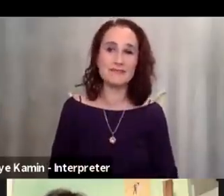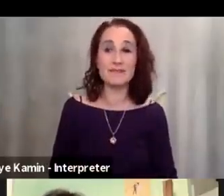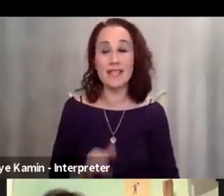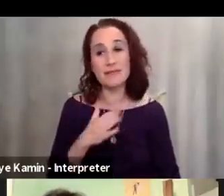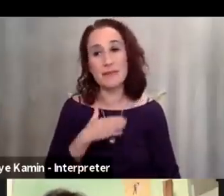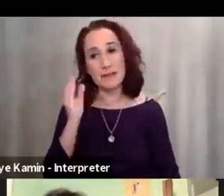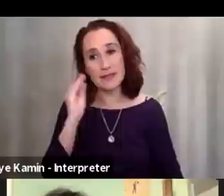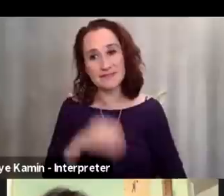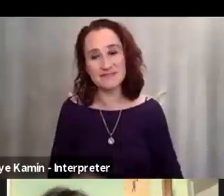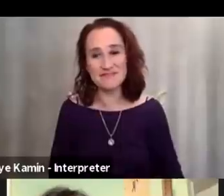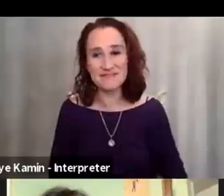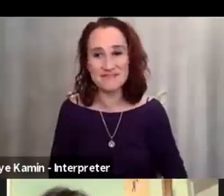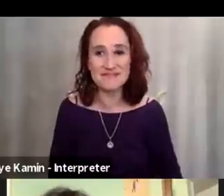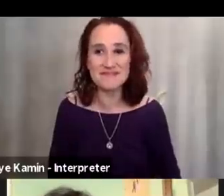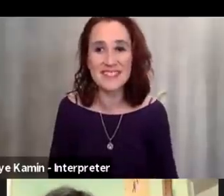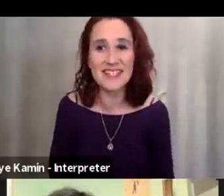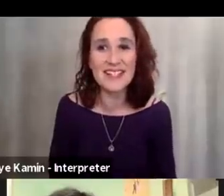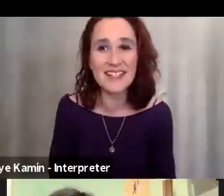opinion.